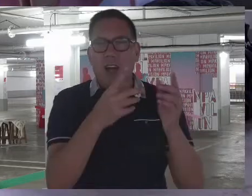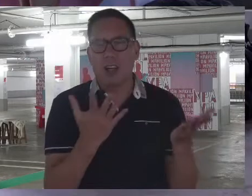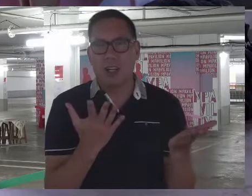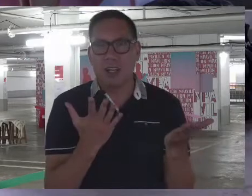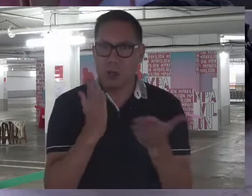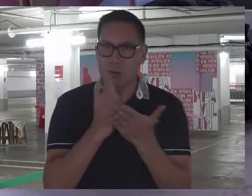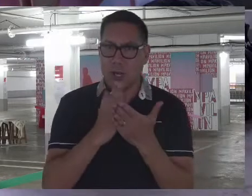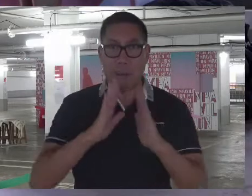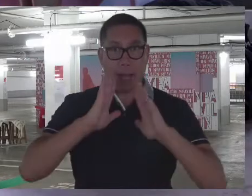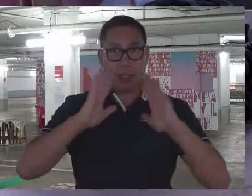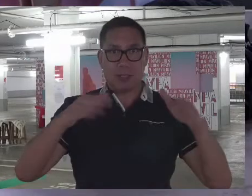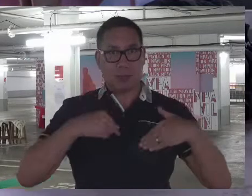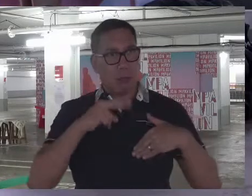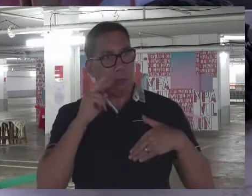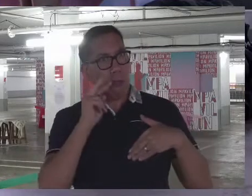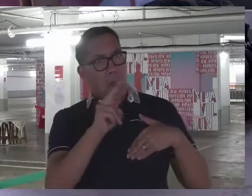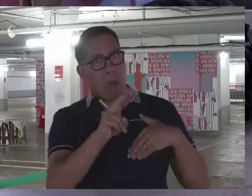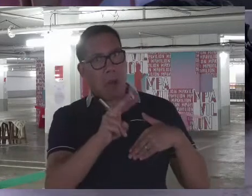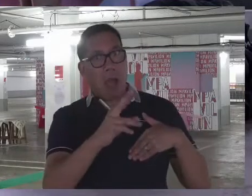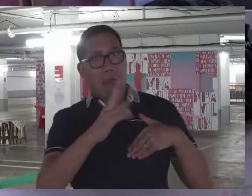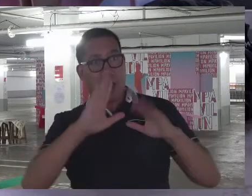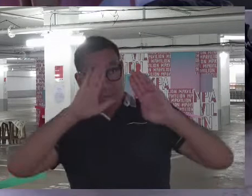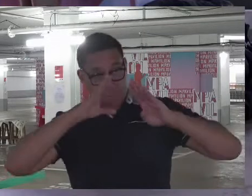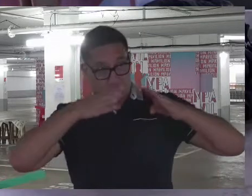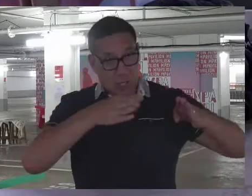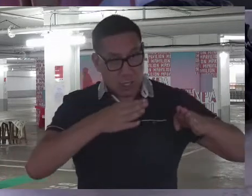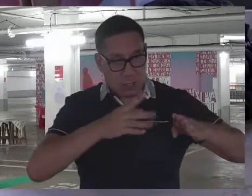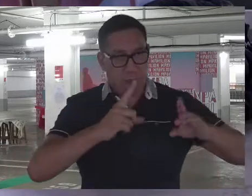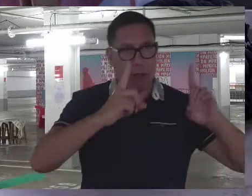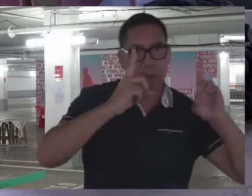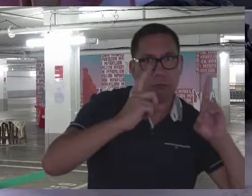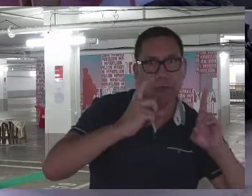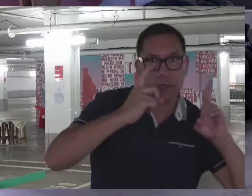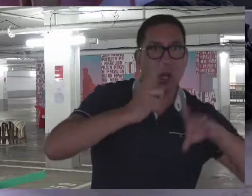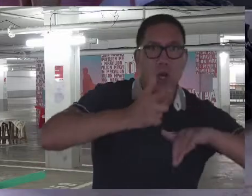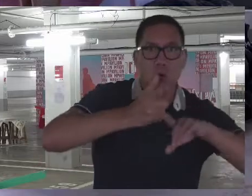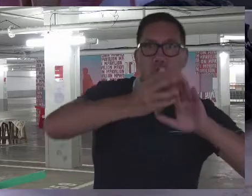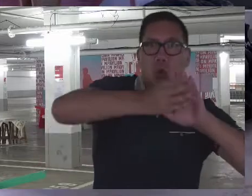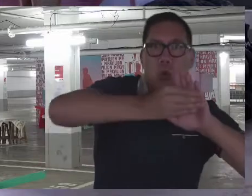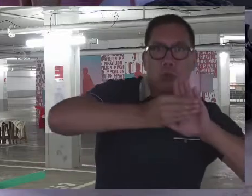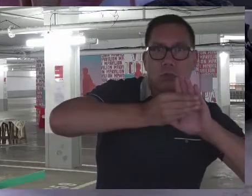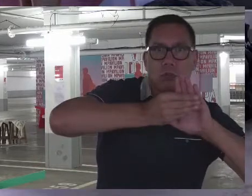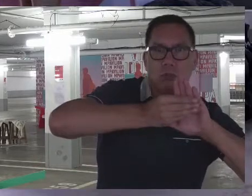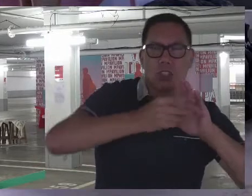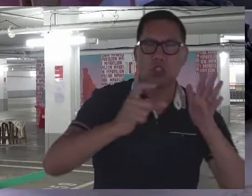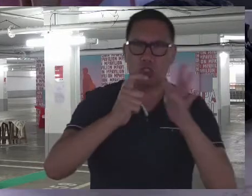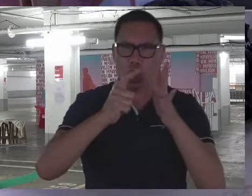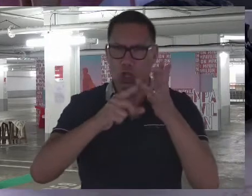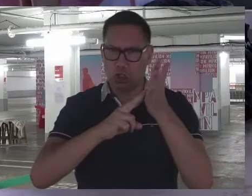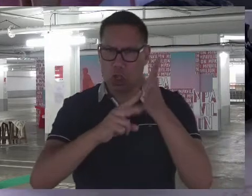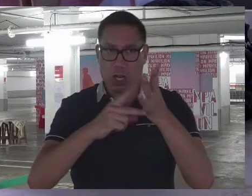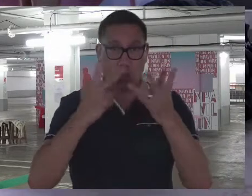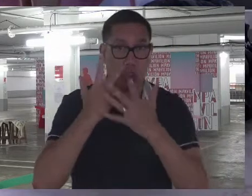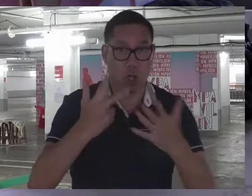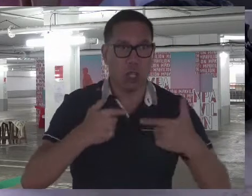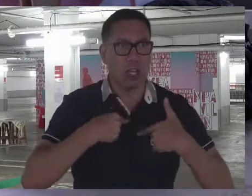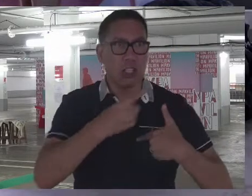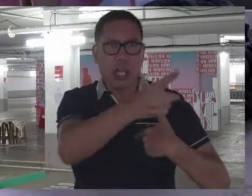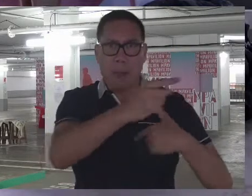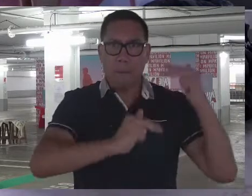focused, and then recorded. And Donna was showing us that, and she's built this from